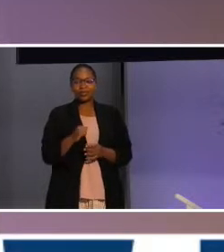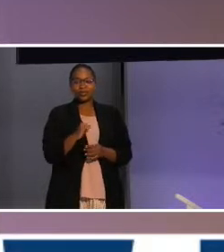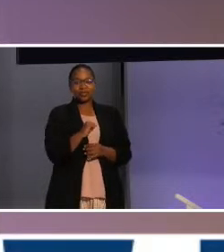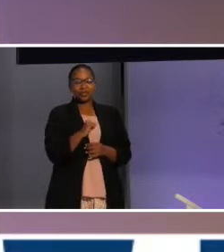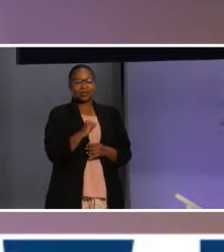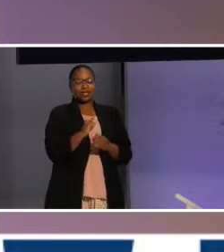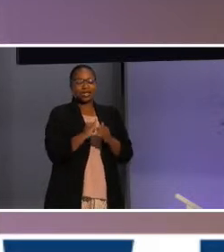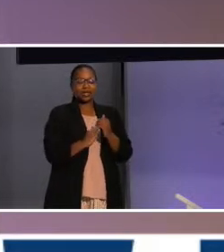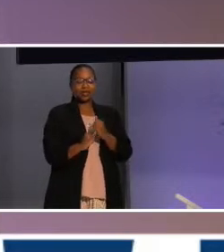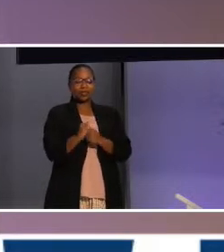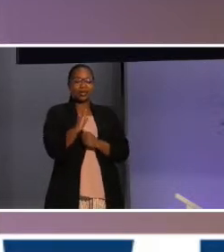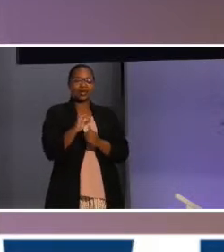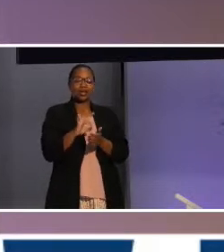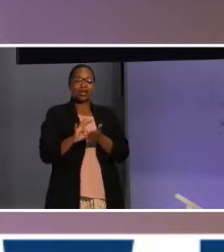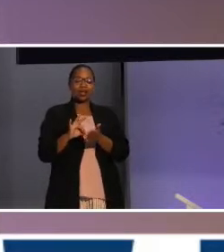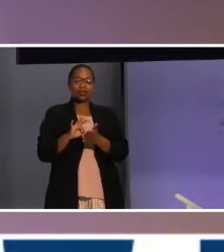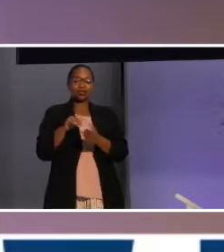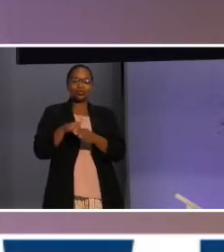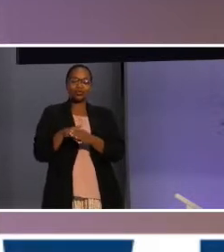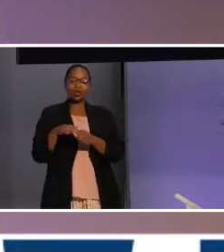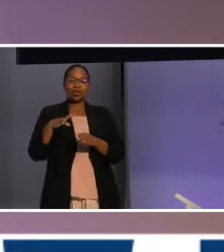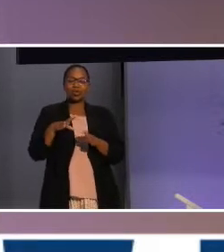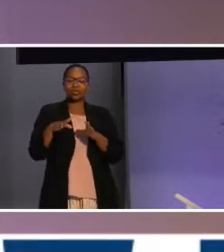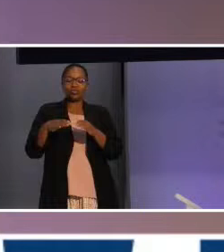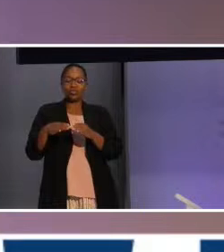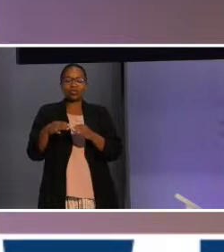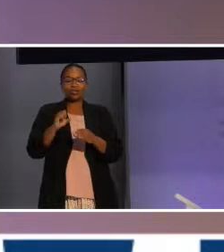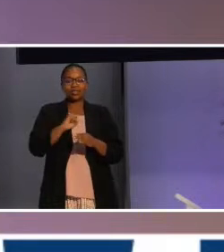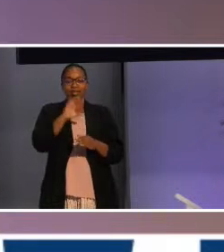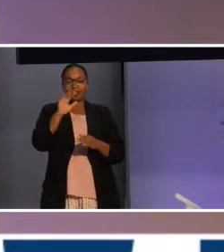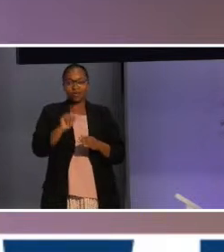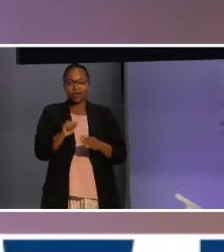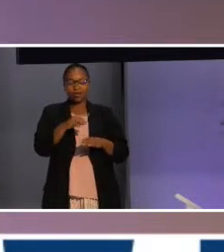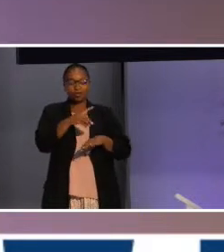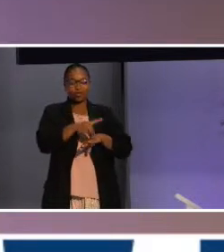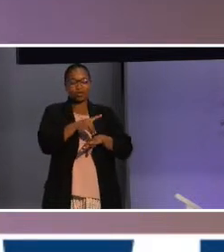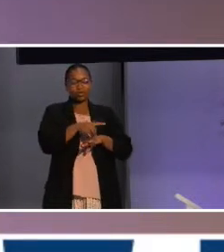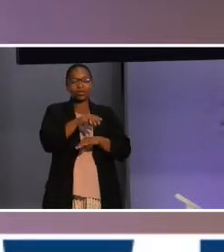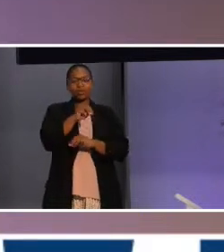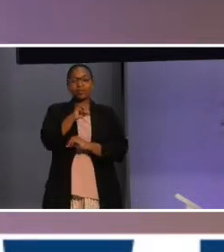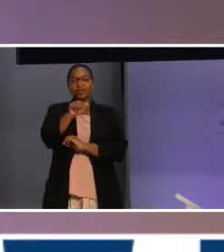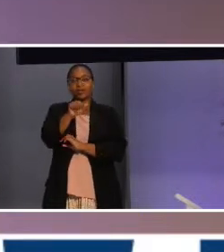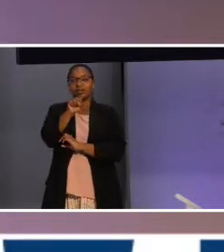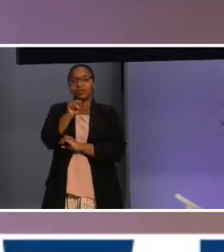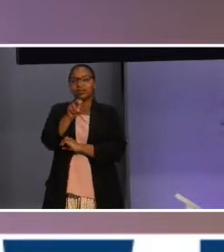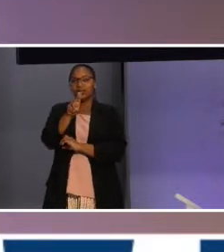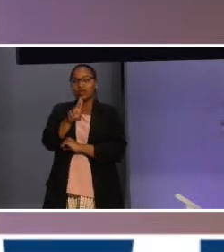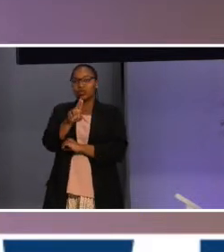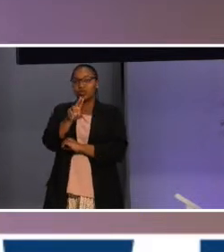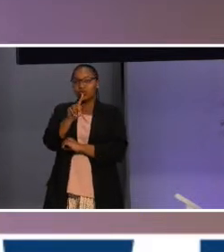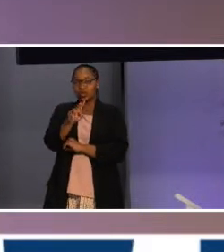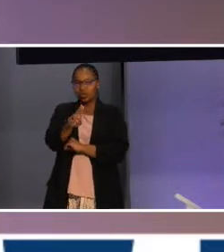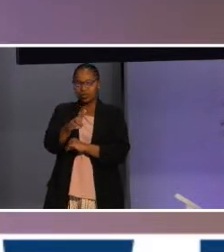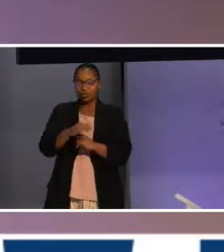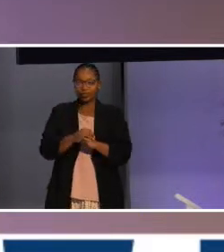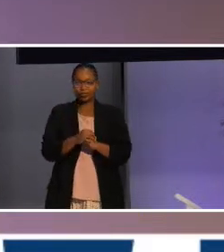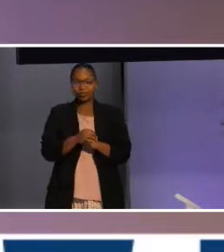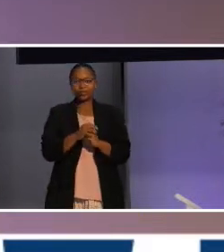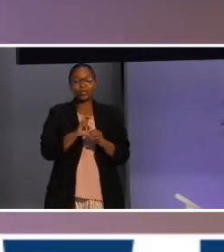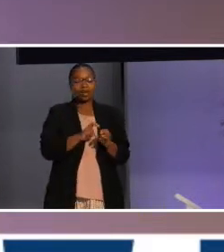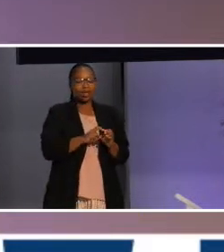Independent Electoral Commission of South Africa, Dr. Nomsa Masuku, the outgoing